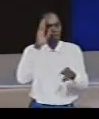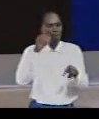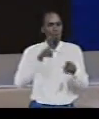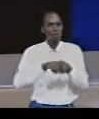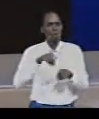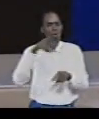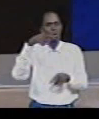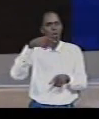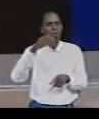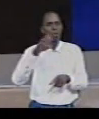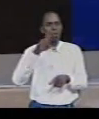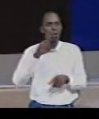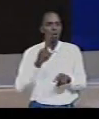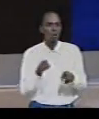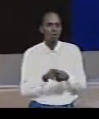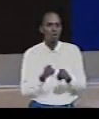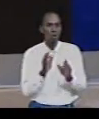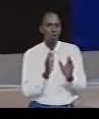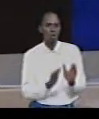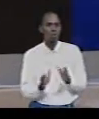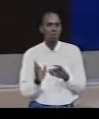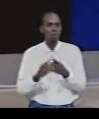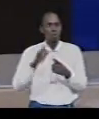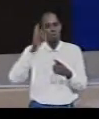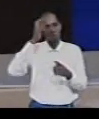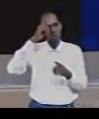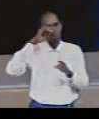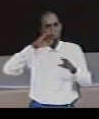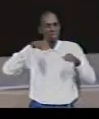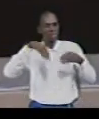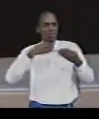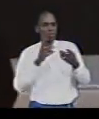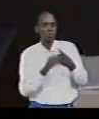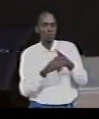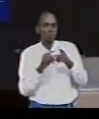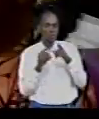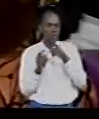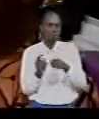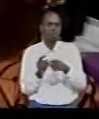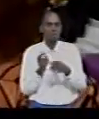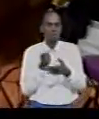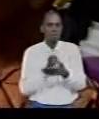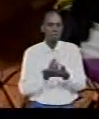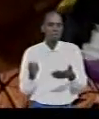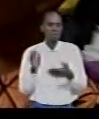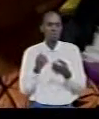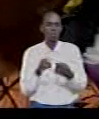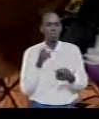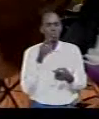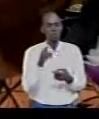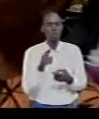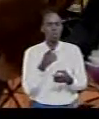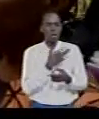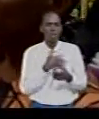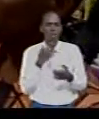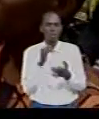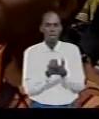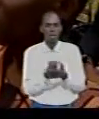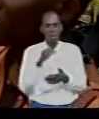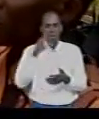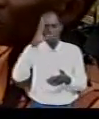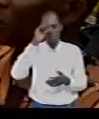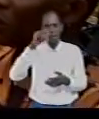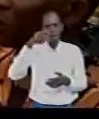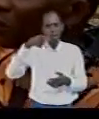wisdom that is given unto him, as written unto you. He said that Paul is a man of